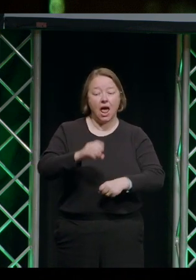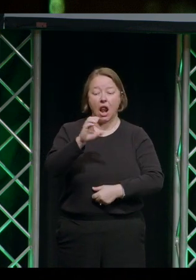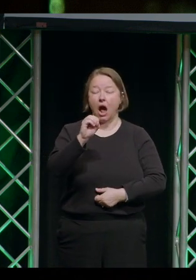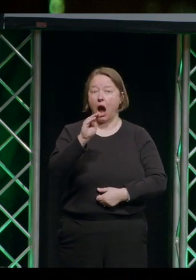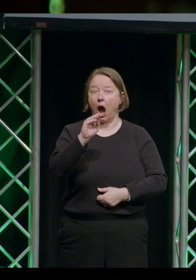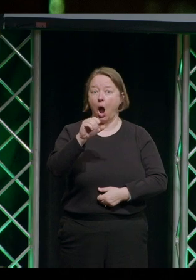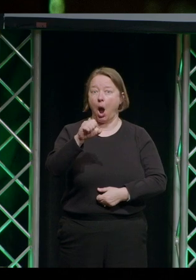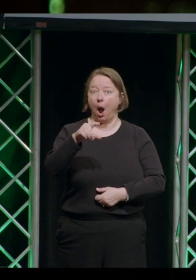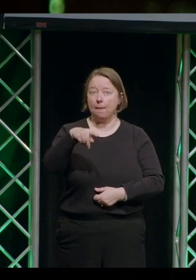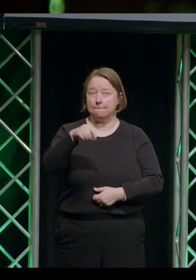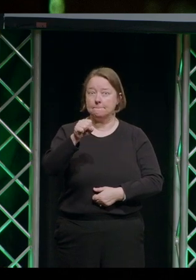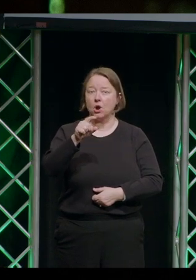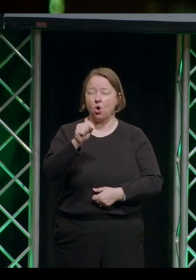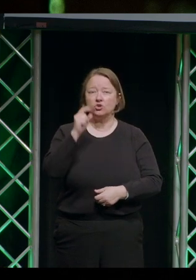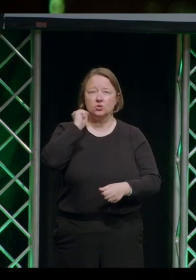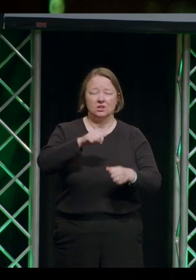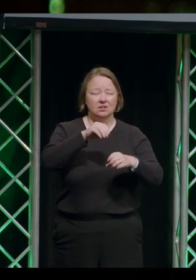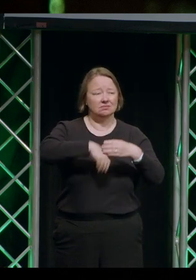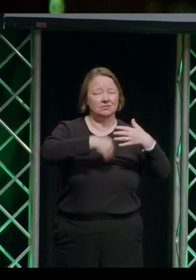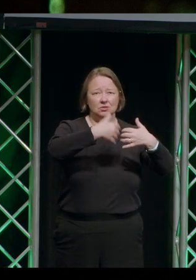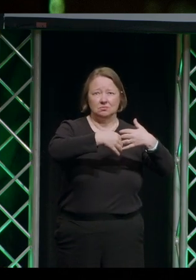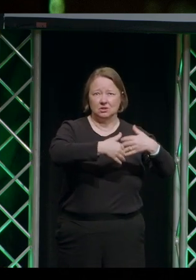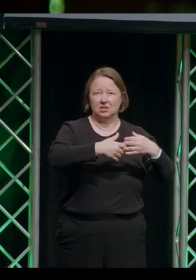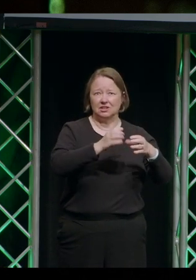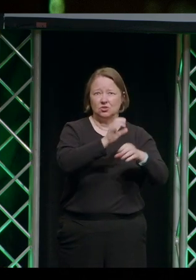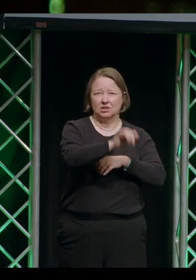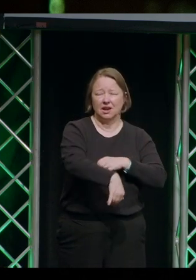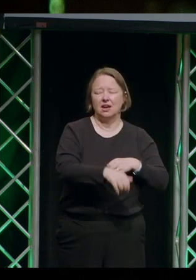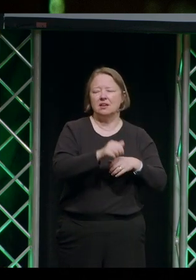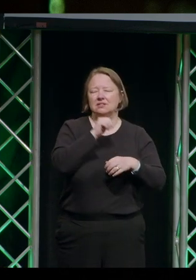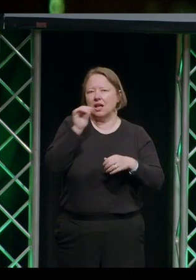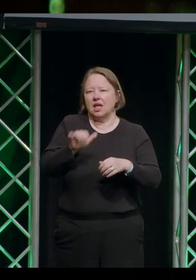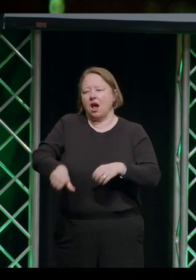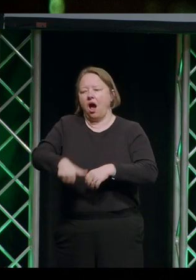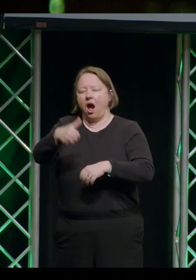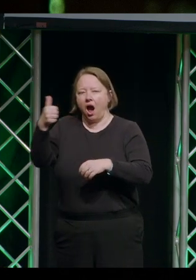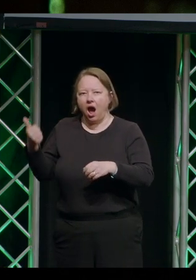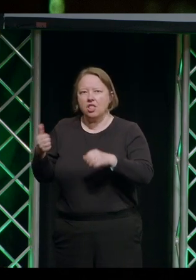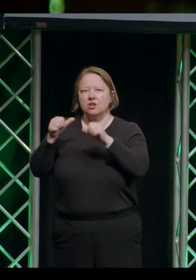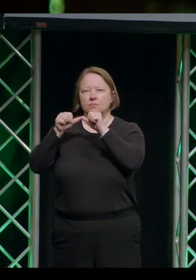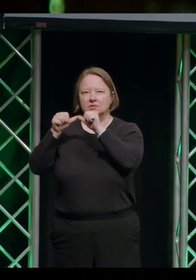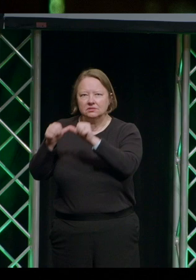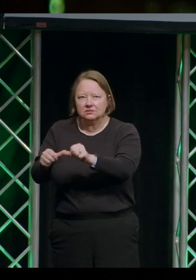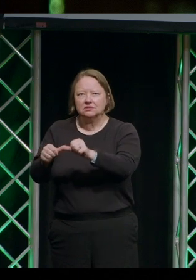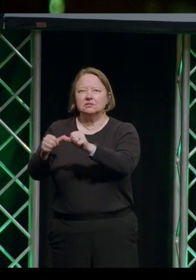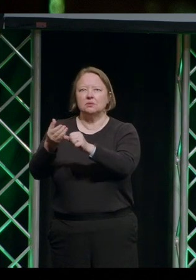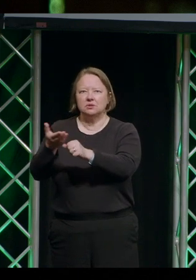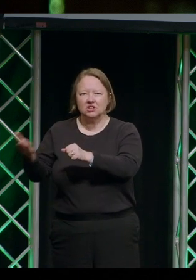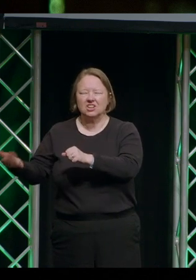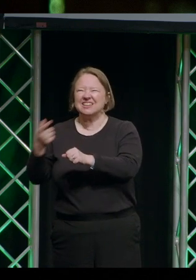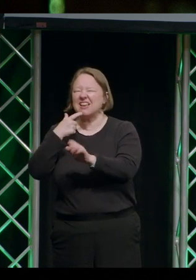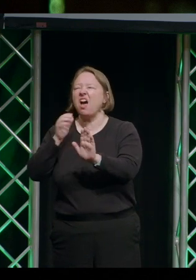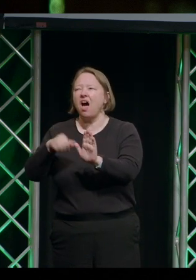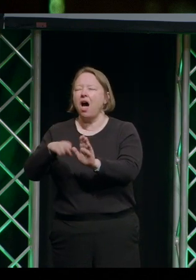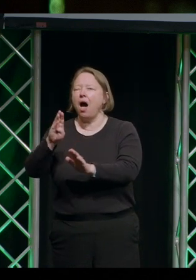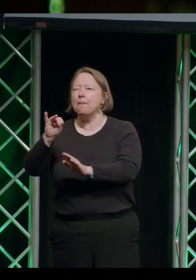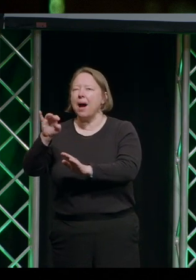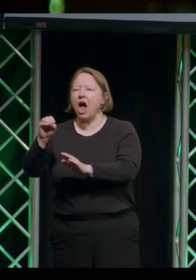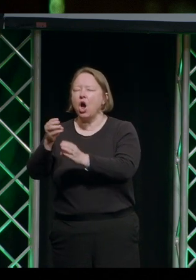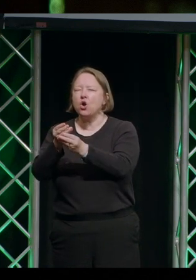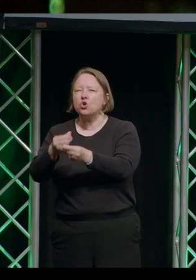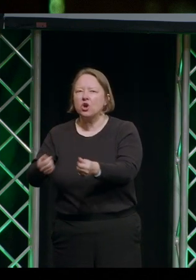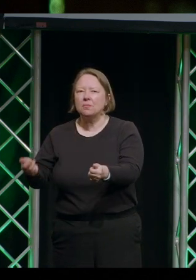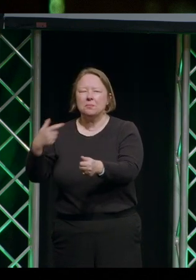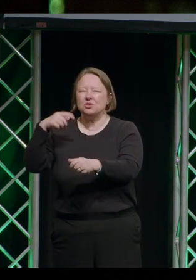in industrial composting facilities, unlike other sustainable materials who are marketed as biodegradable but can't actually compost